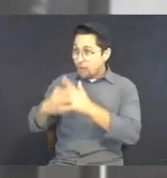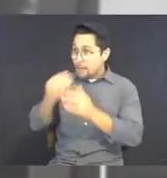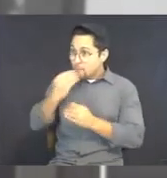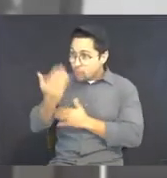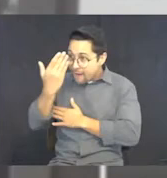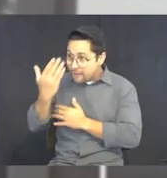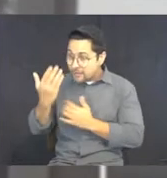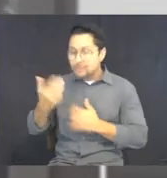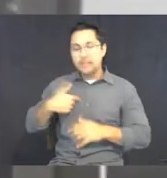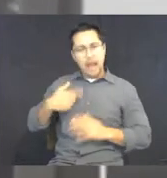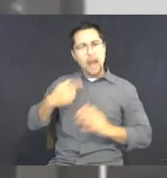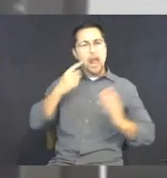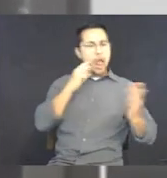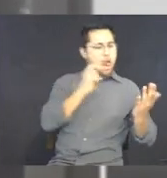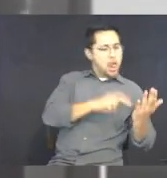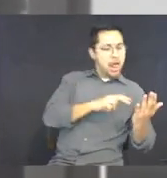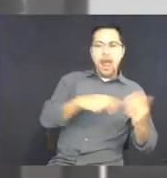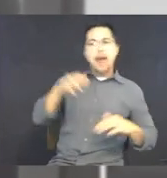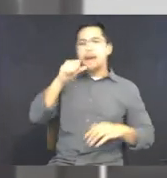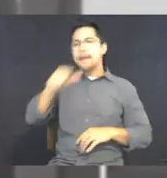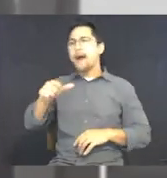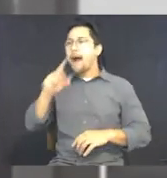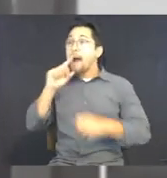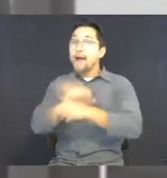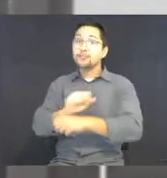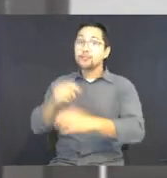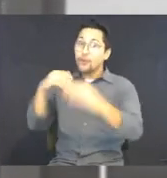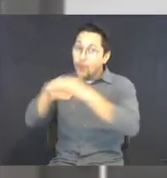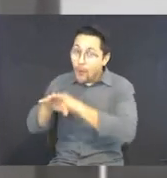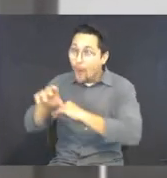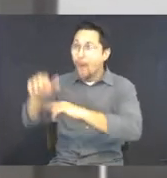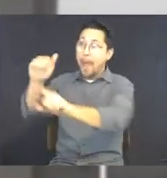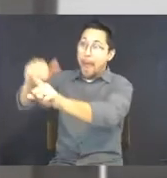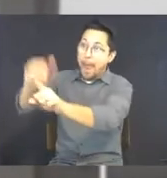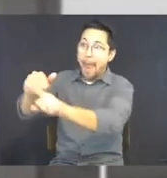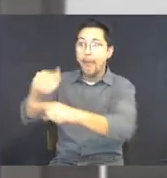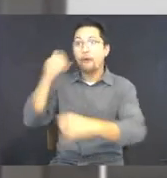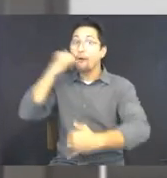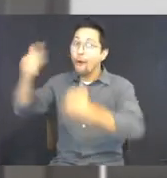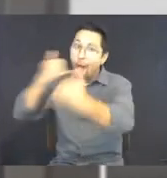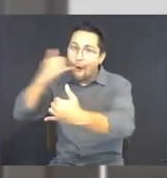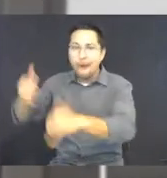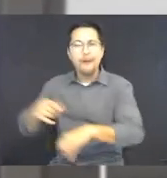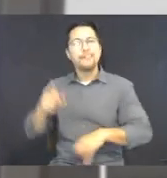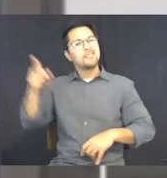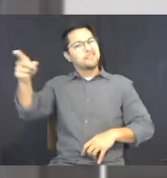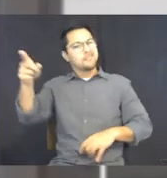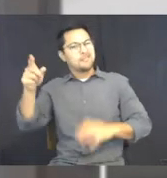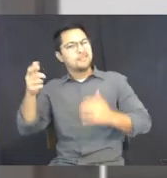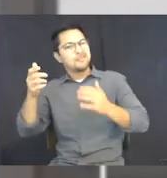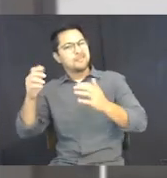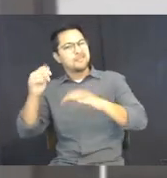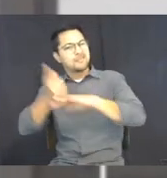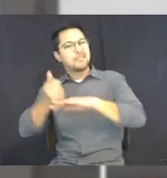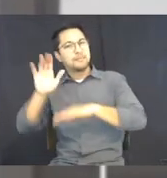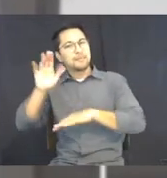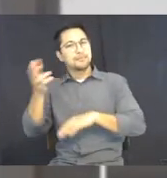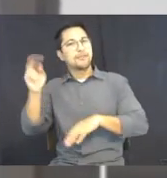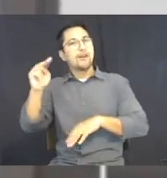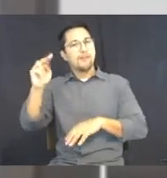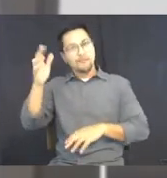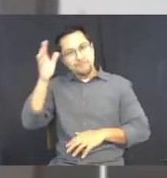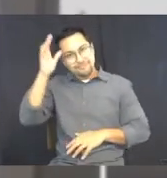and my willingness to allow him to take risk. He networked and got his own job over in